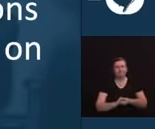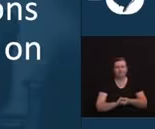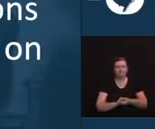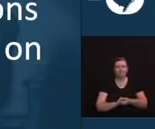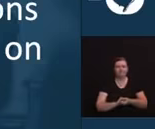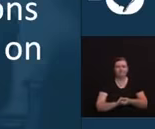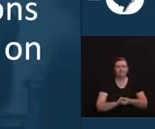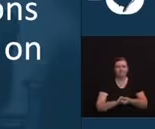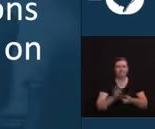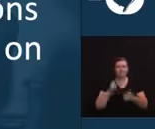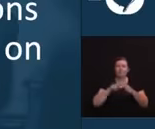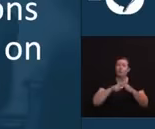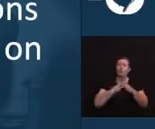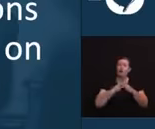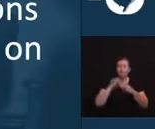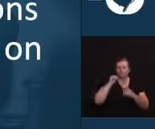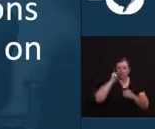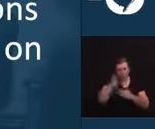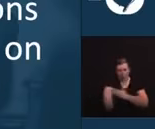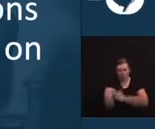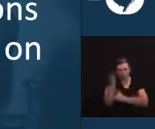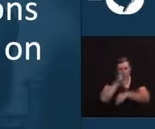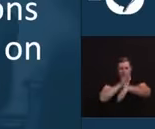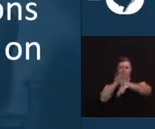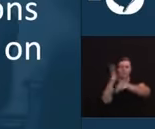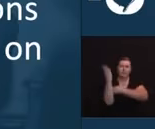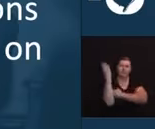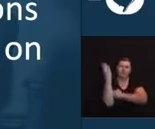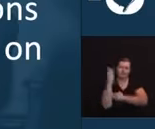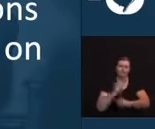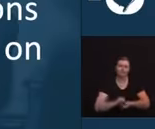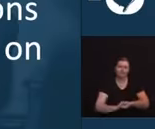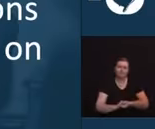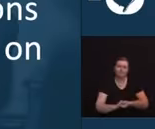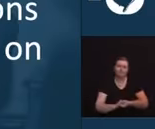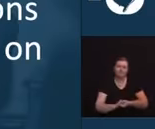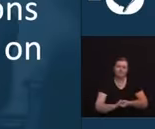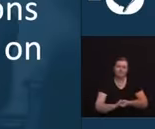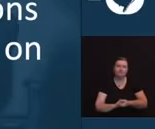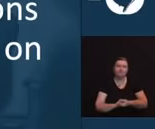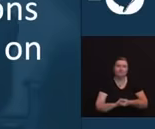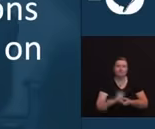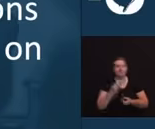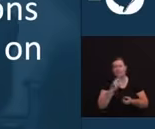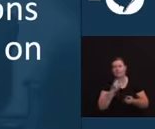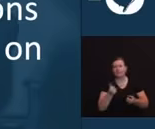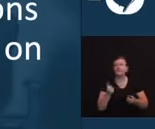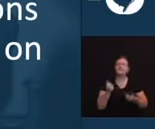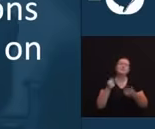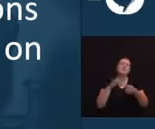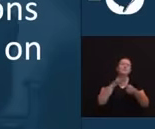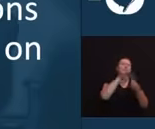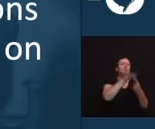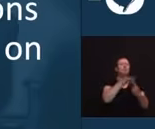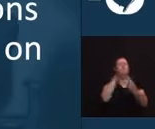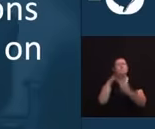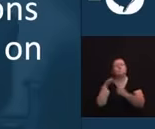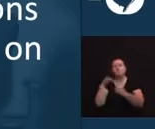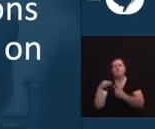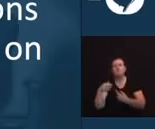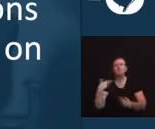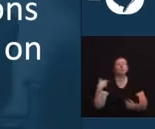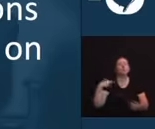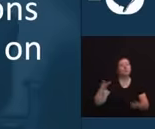effect tomorrow morning at 6 a.m. There are several exemptions from this: religious services or